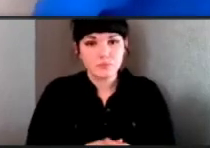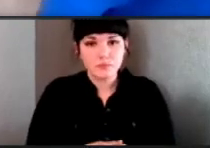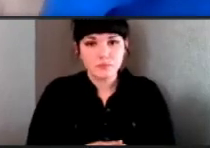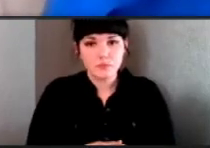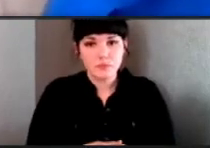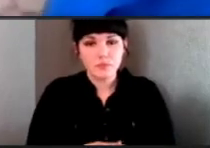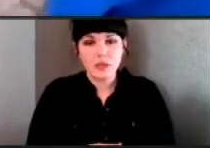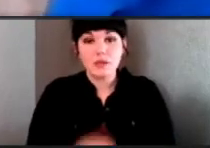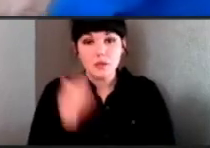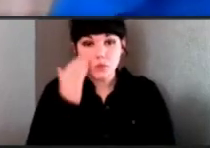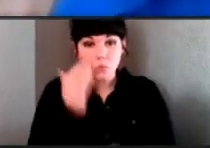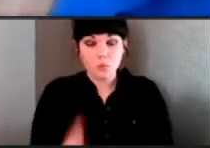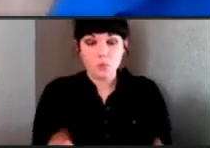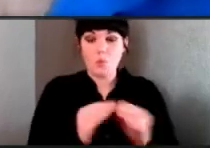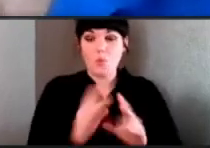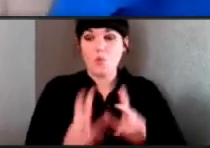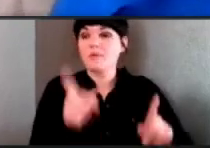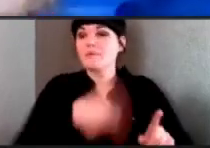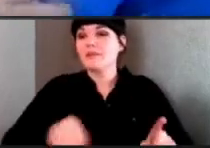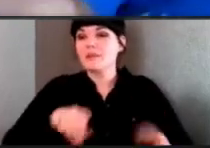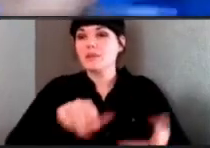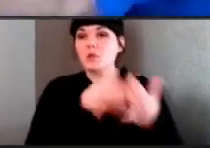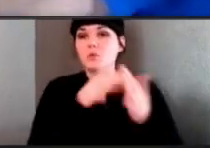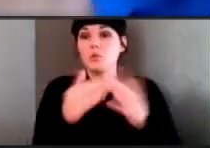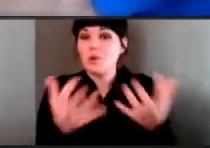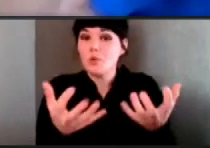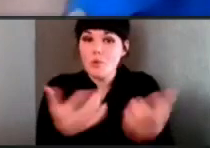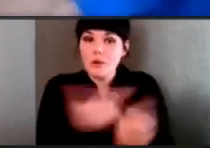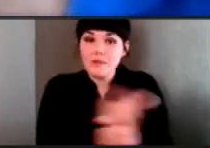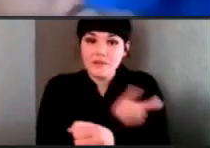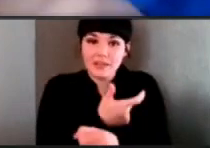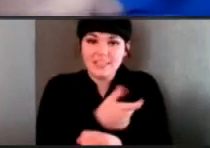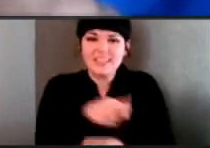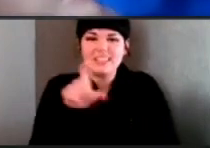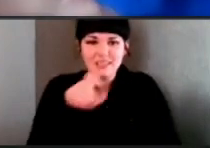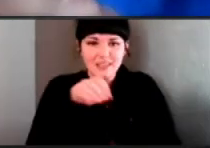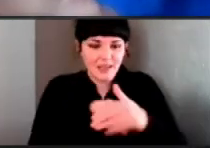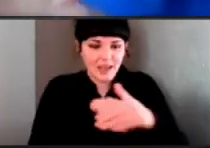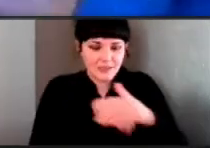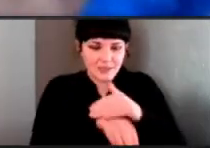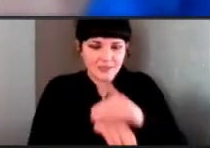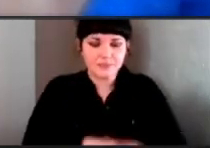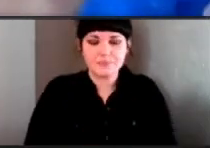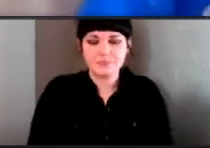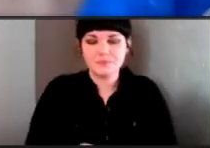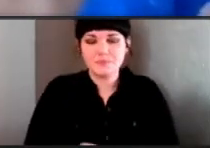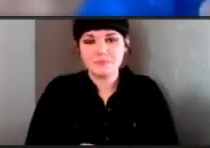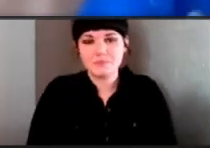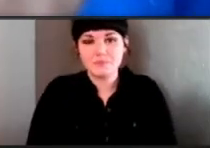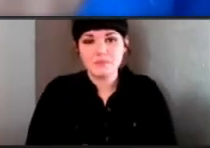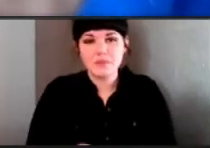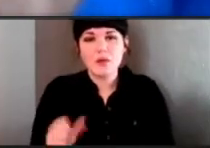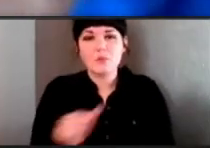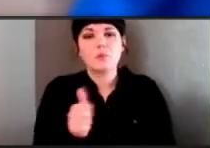But and we know with new. So the last question I have for you, has the city begun to have any discussion? How are